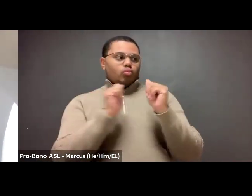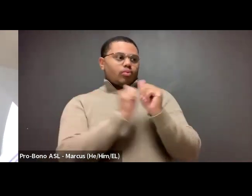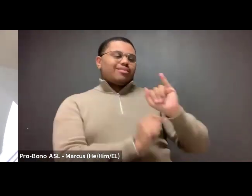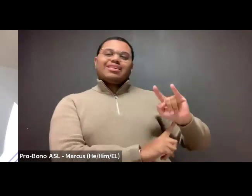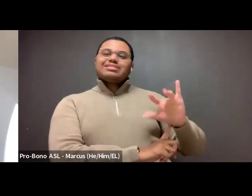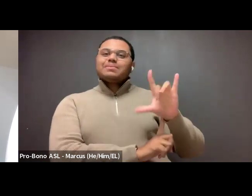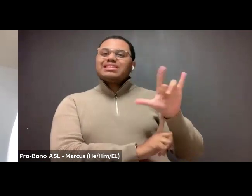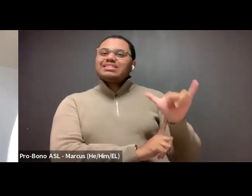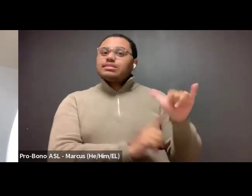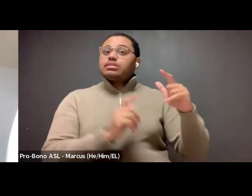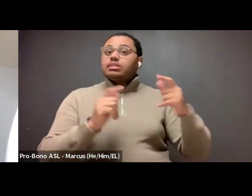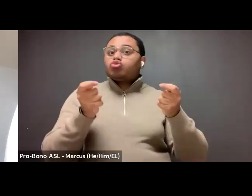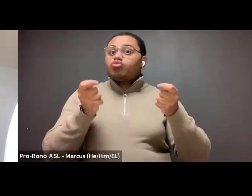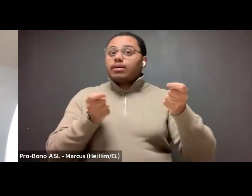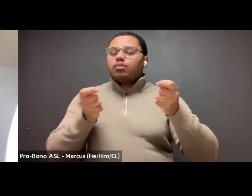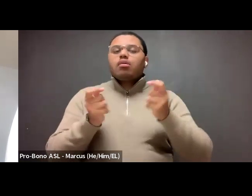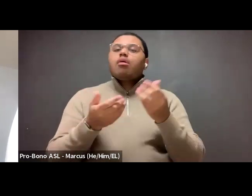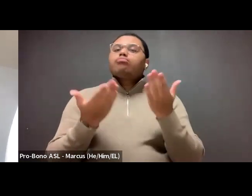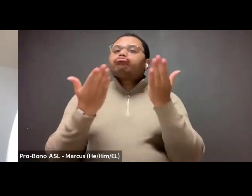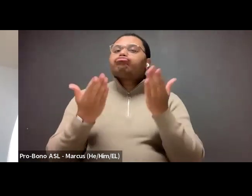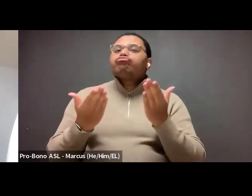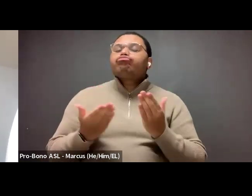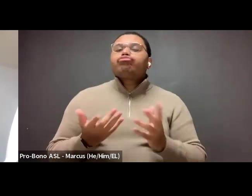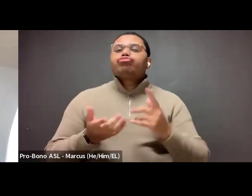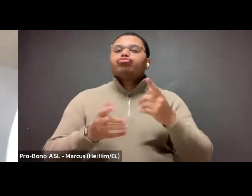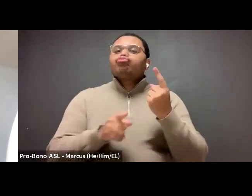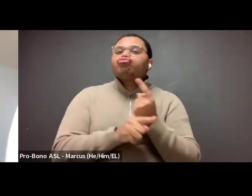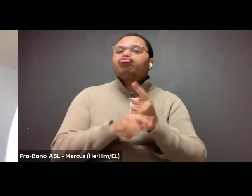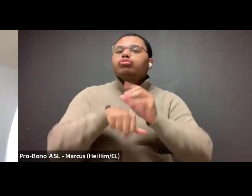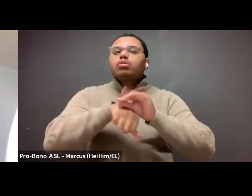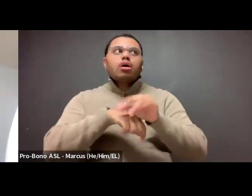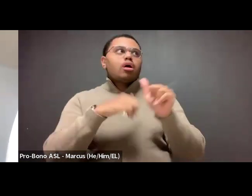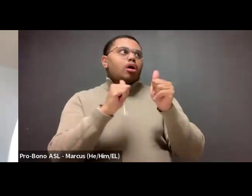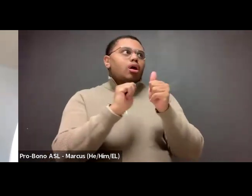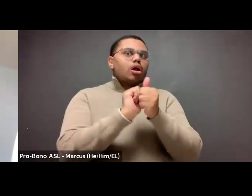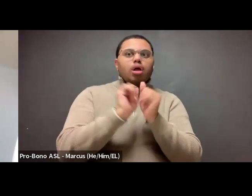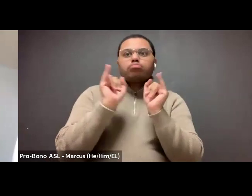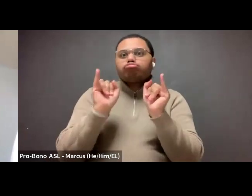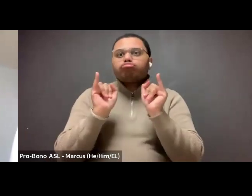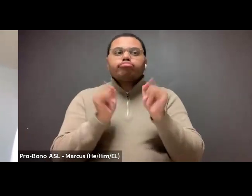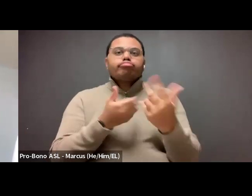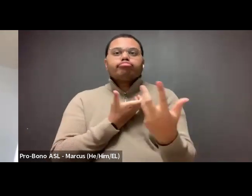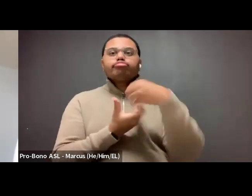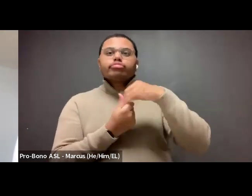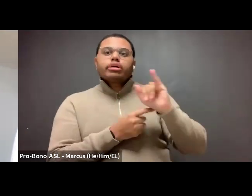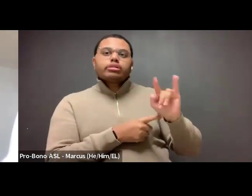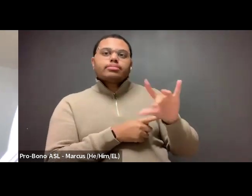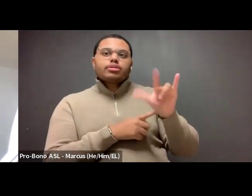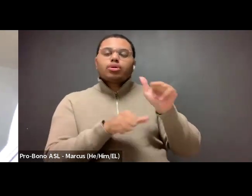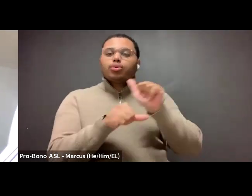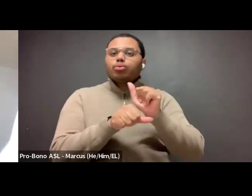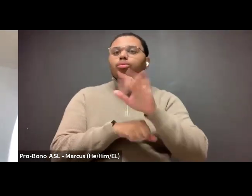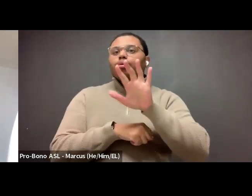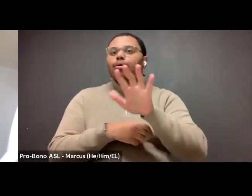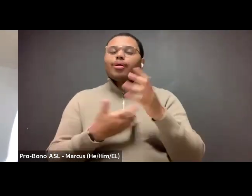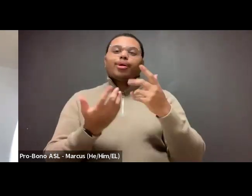It offers practical advice on how instructors can do intimacy work in their courses and productions that